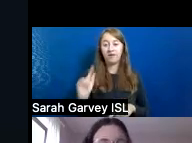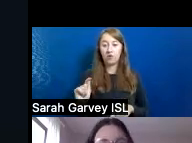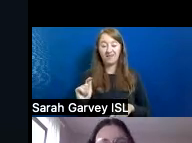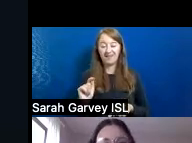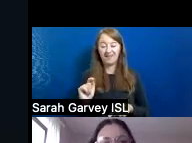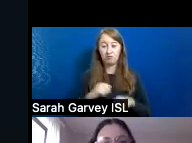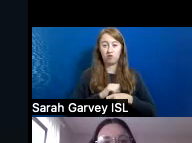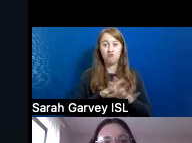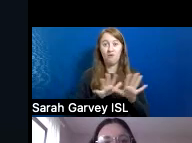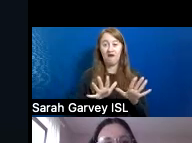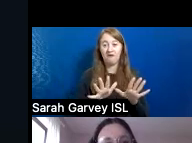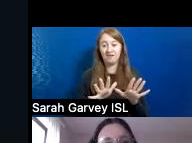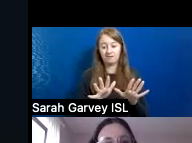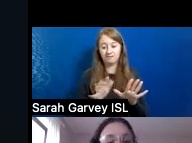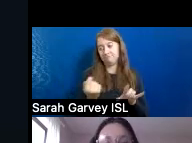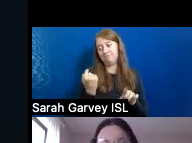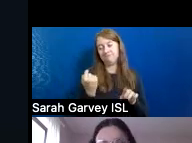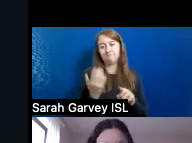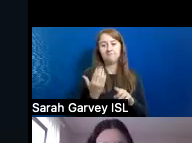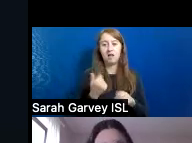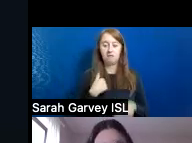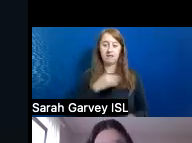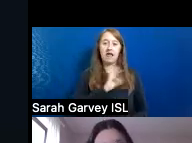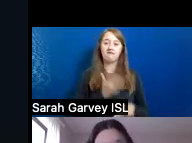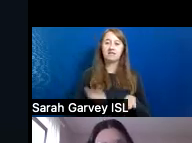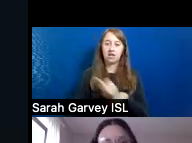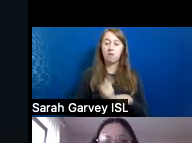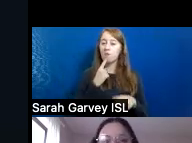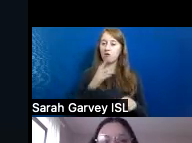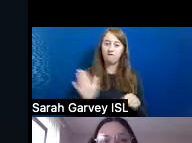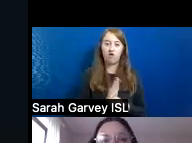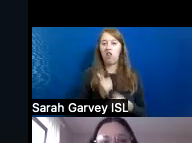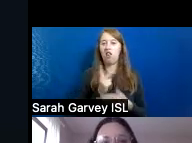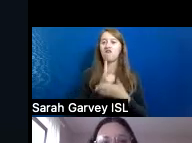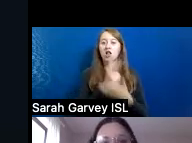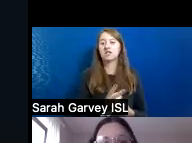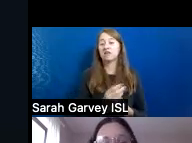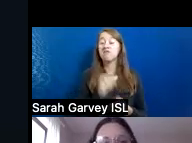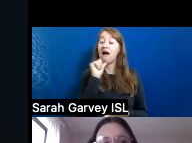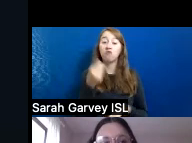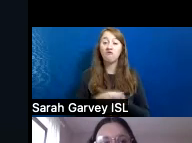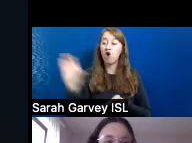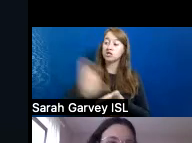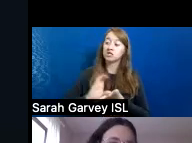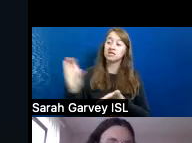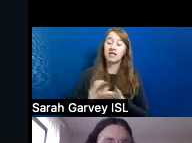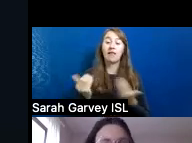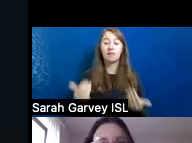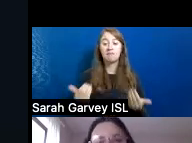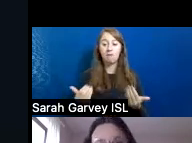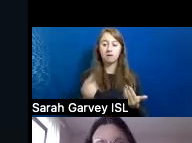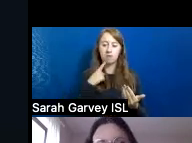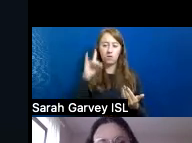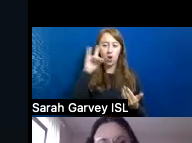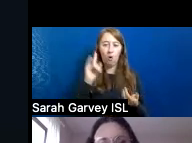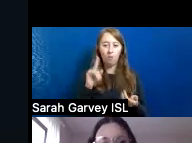myself. And we are completely volunteer. We're unfunded at the minute. But hopefully that'll change in the future.